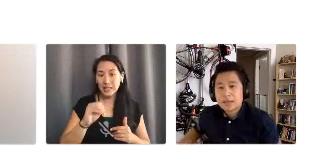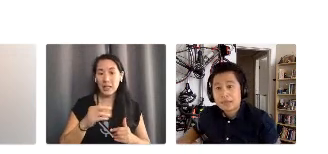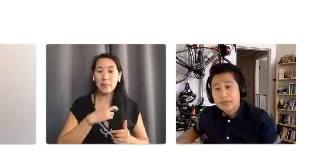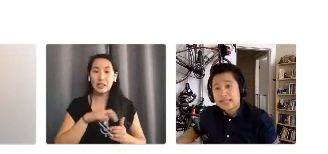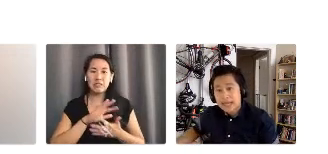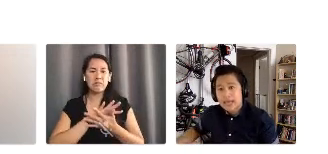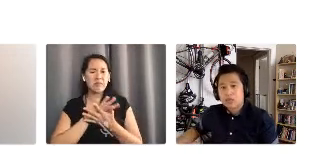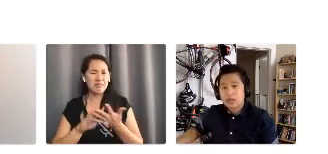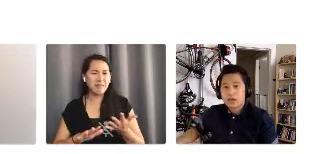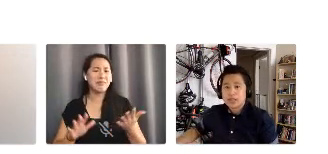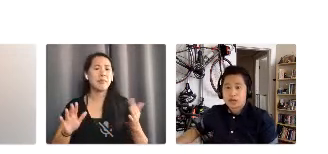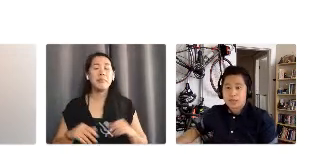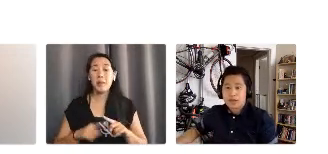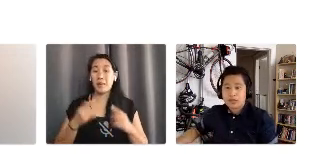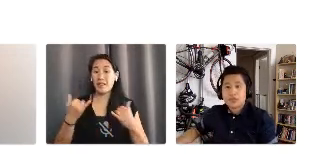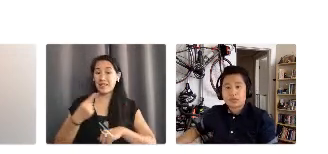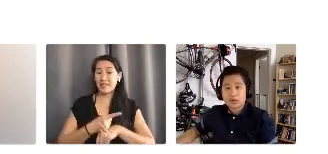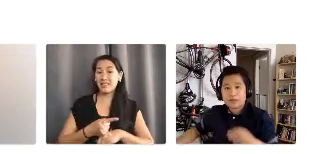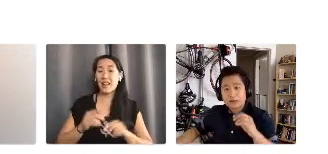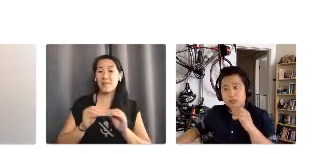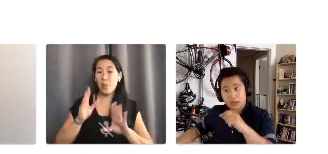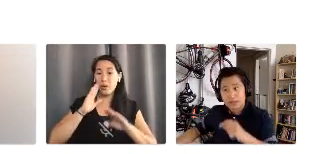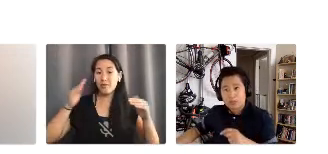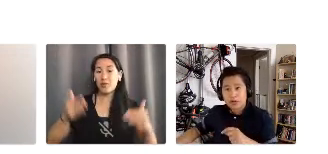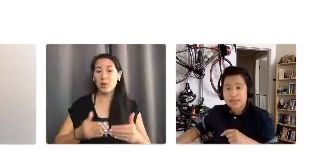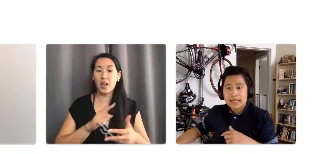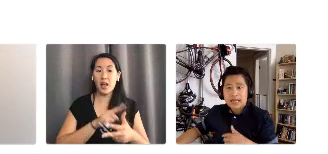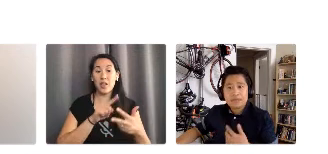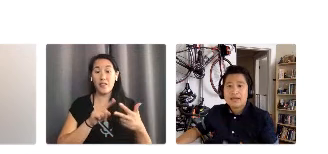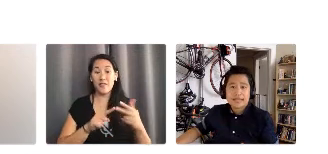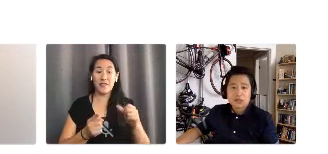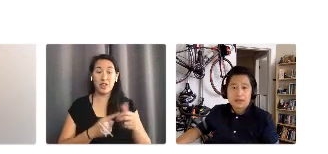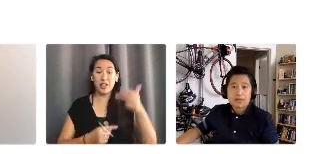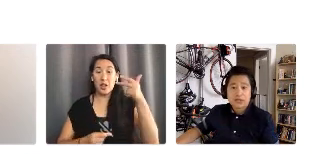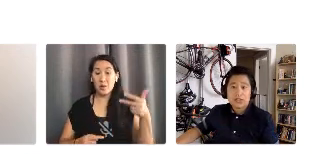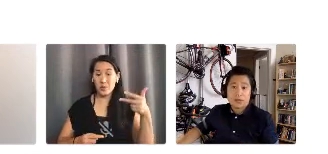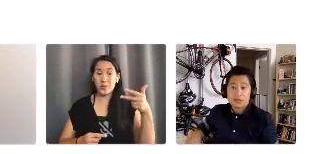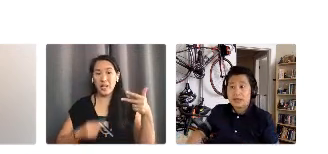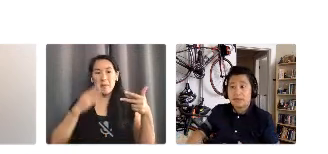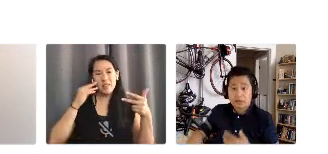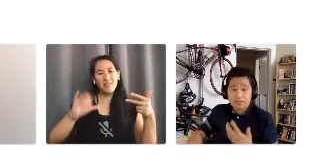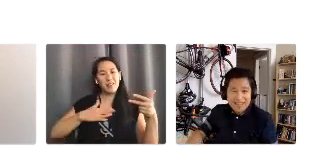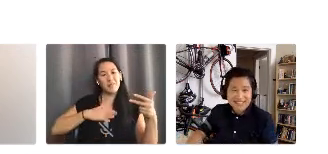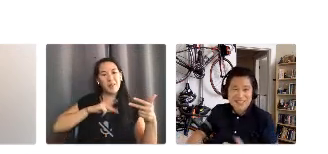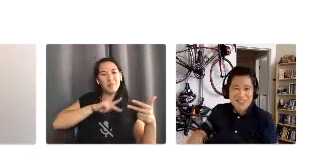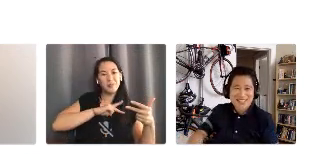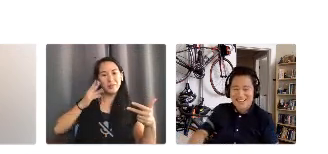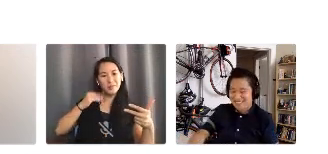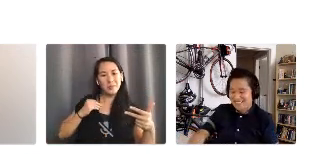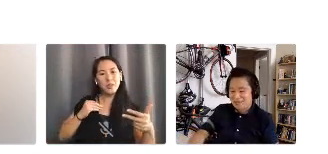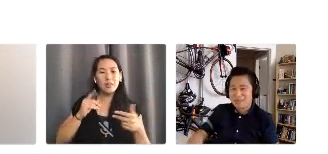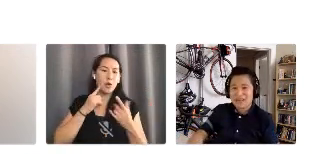against. But for today, I really want to talk about the 3 first bulleted points because that's where my personal experiences come from, at least